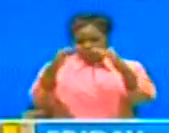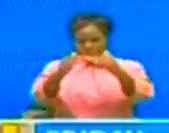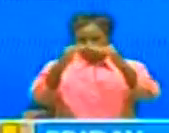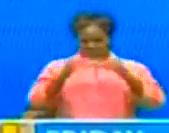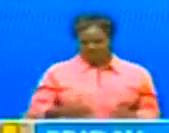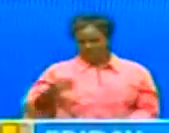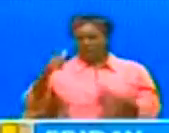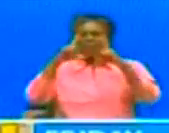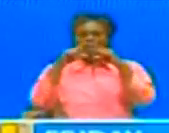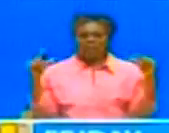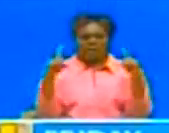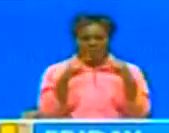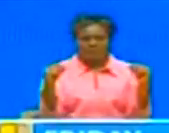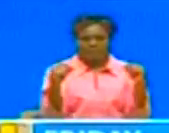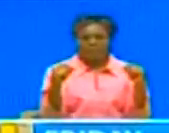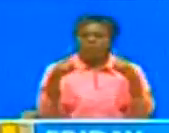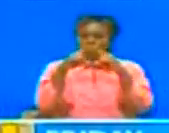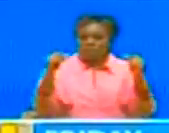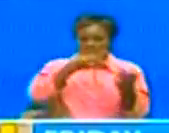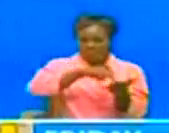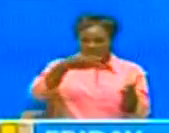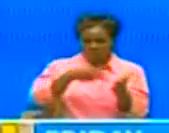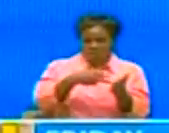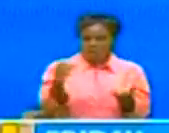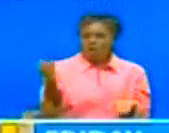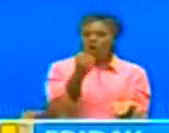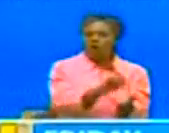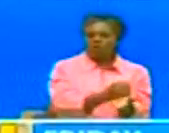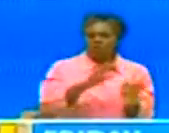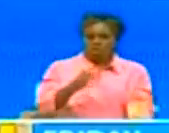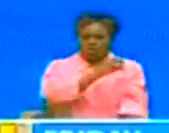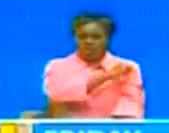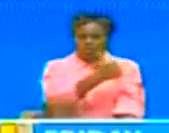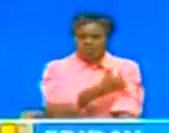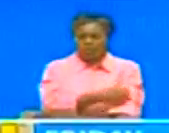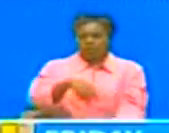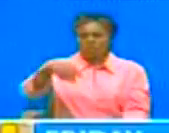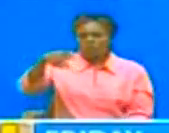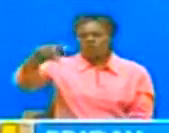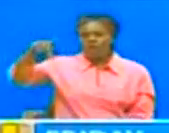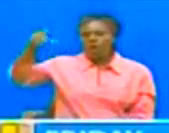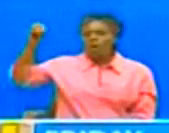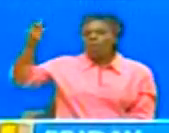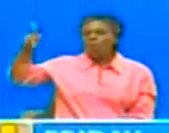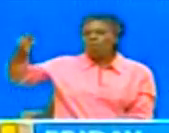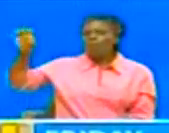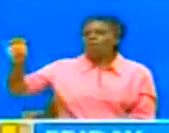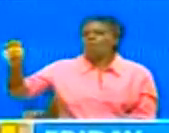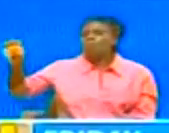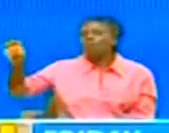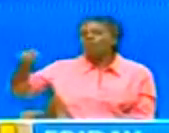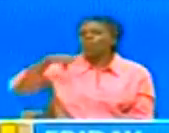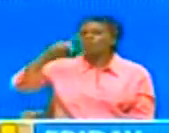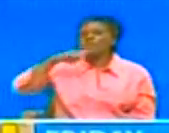let's move on to another one. A word that means, you know, the office or authority of the Pope. Is it papacy, papacy? Is